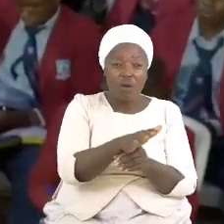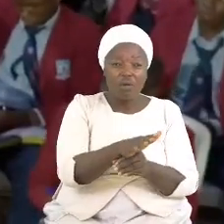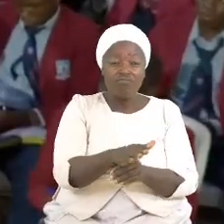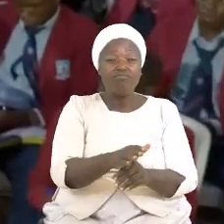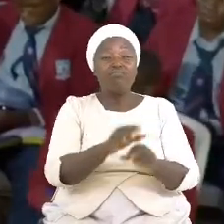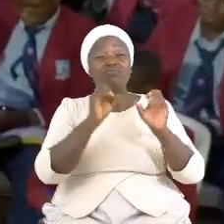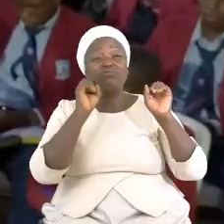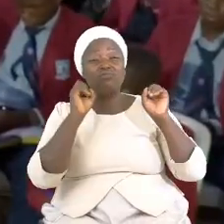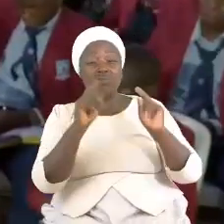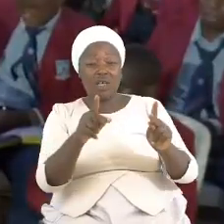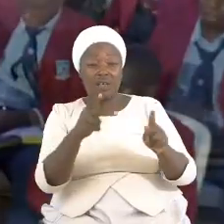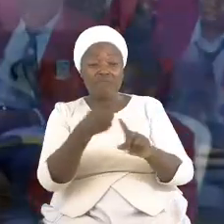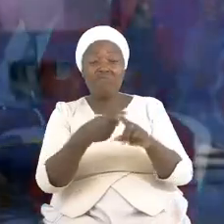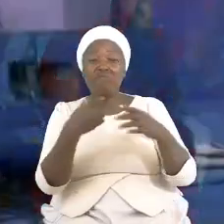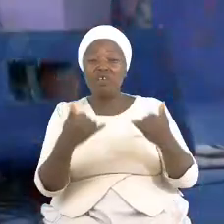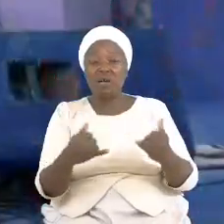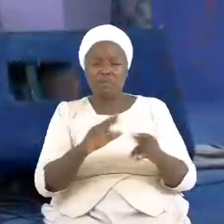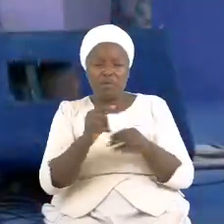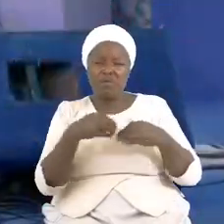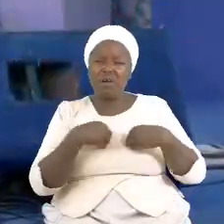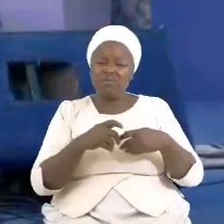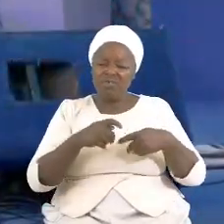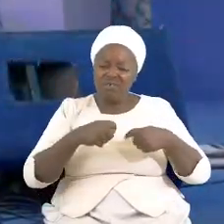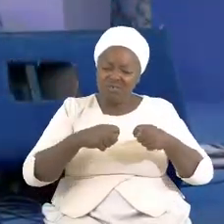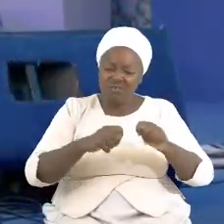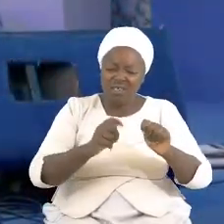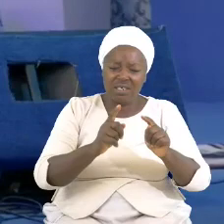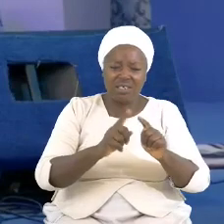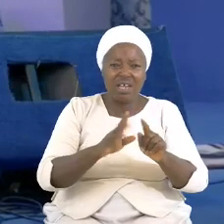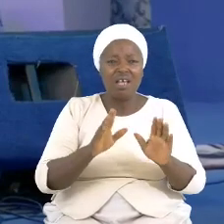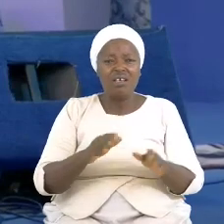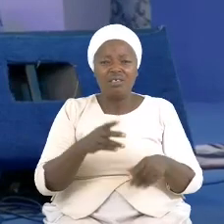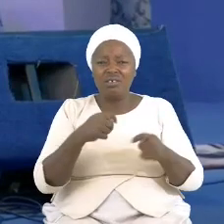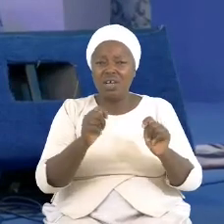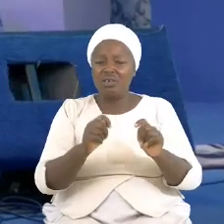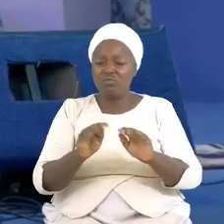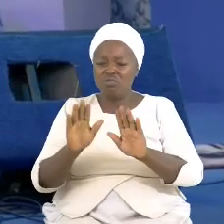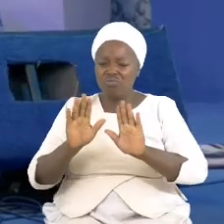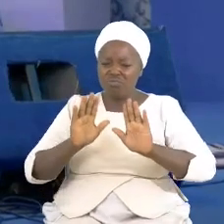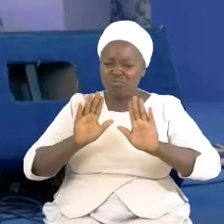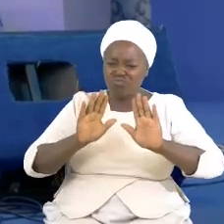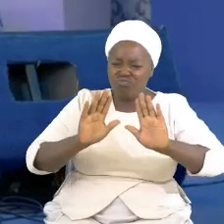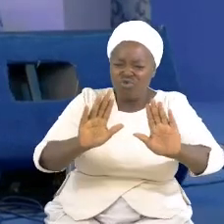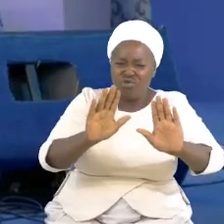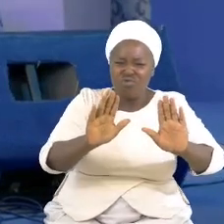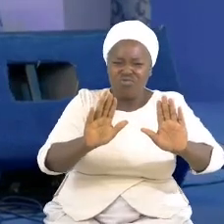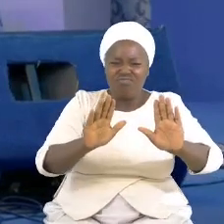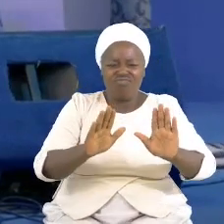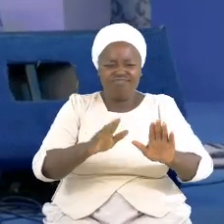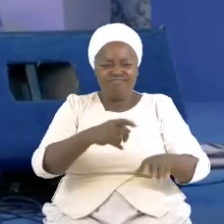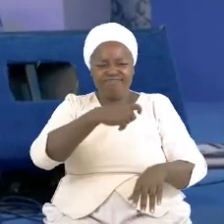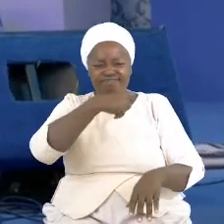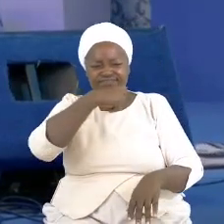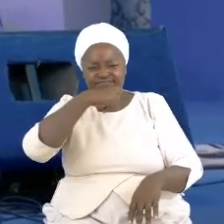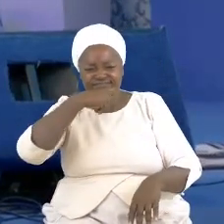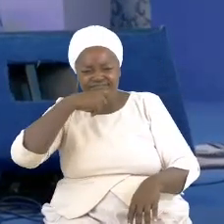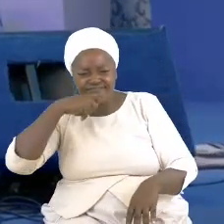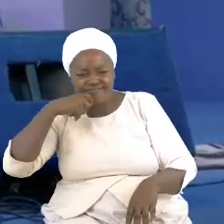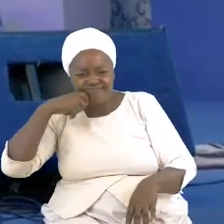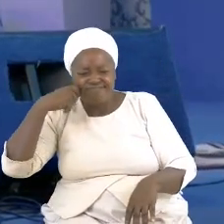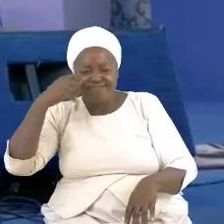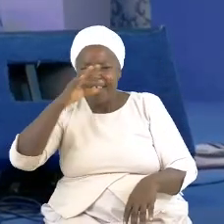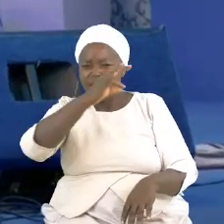tried, you pushed, you dragged, you fasted, you prayed,